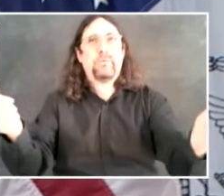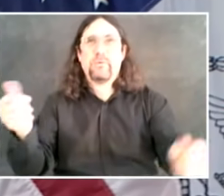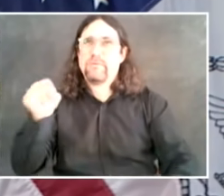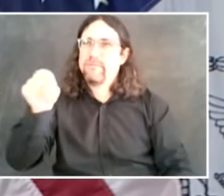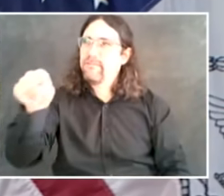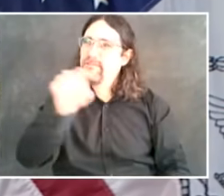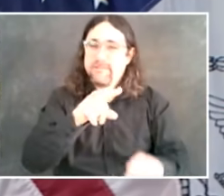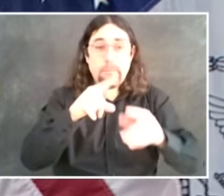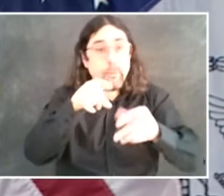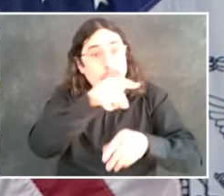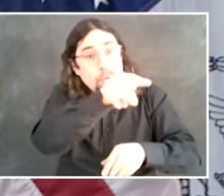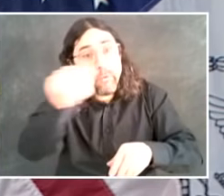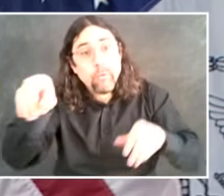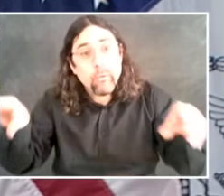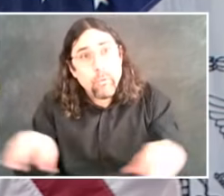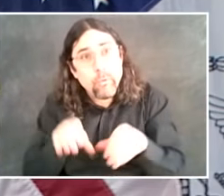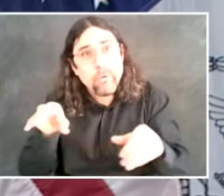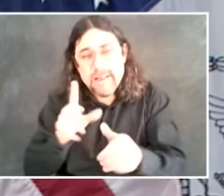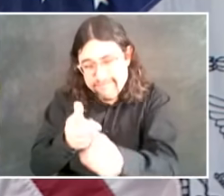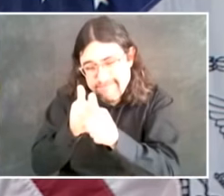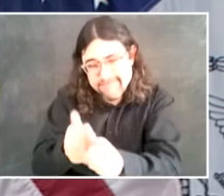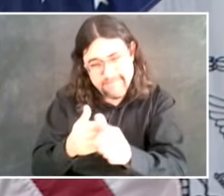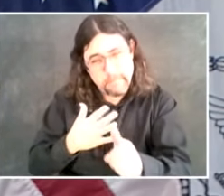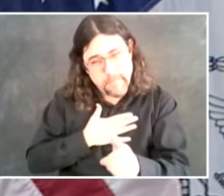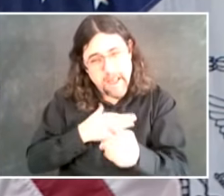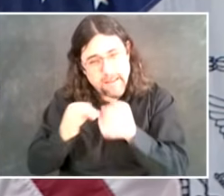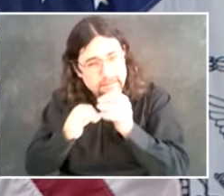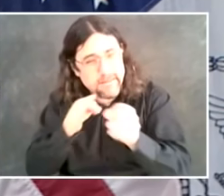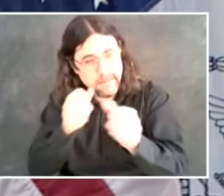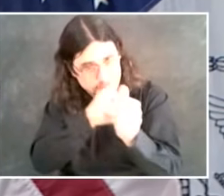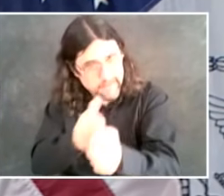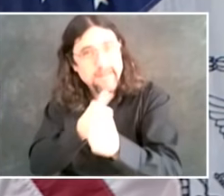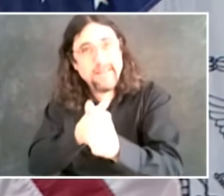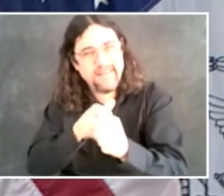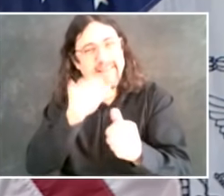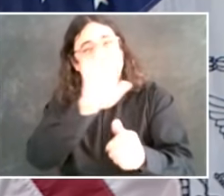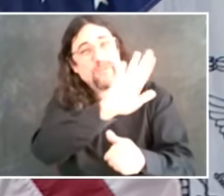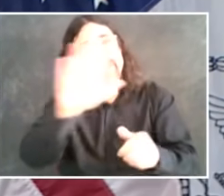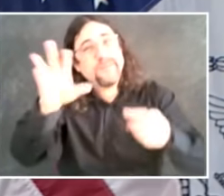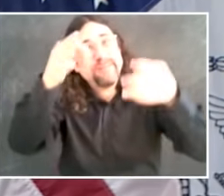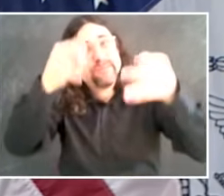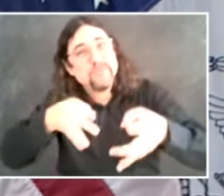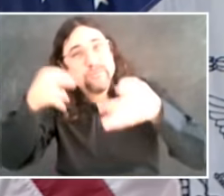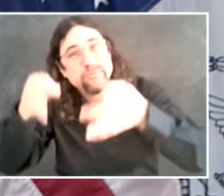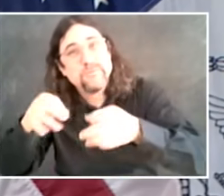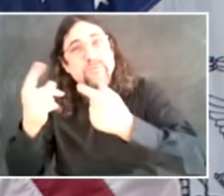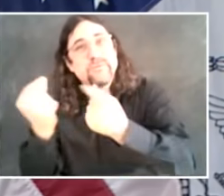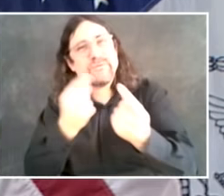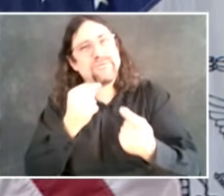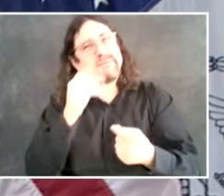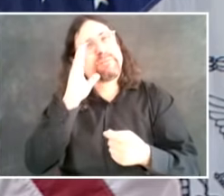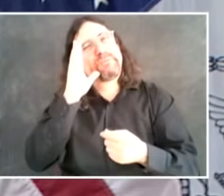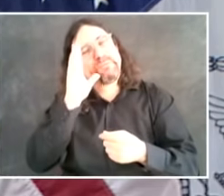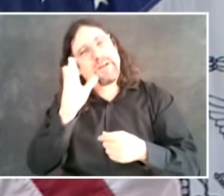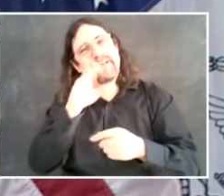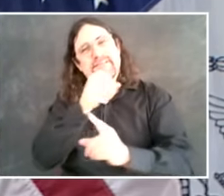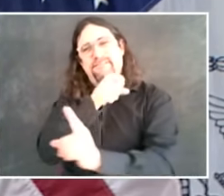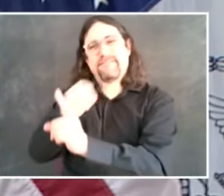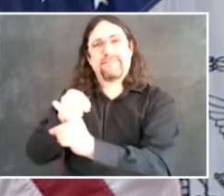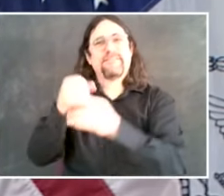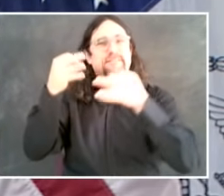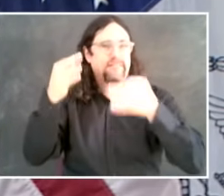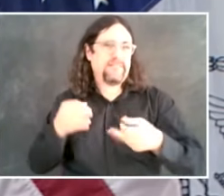gas until we're sure it's time. That's how we keep the boomerang from happening. That's how we move steadily forward